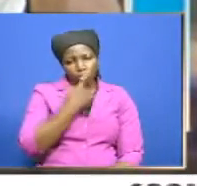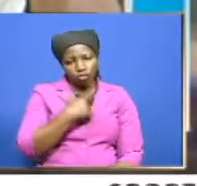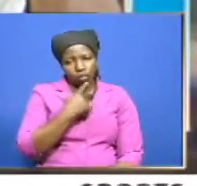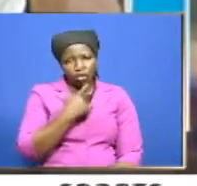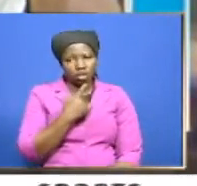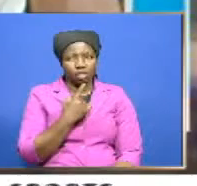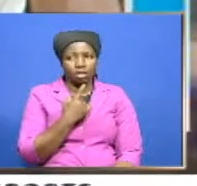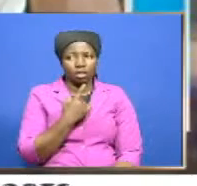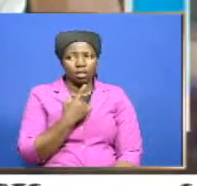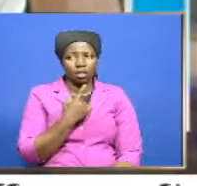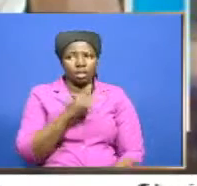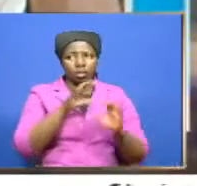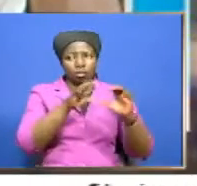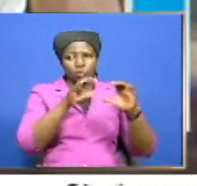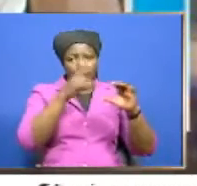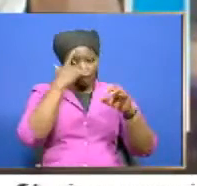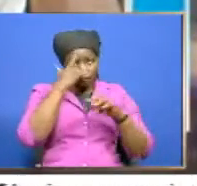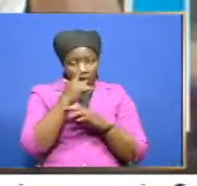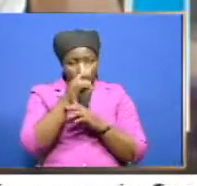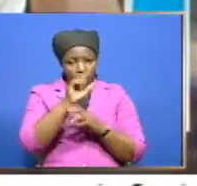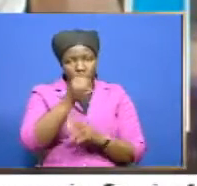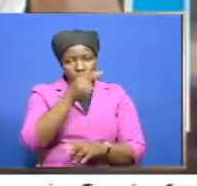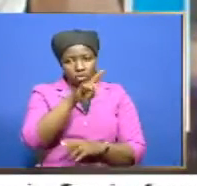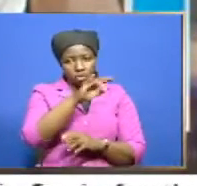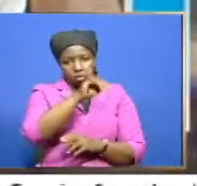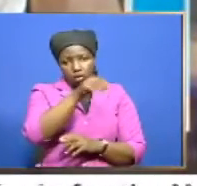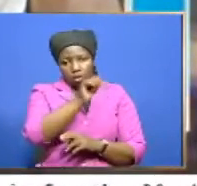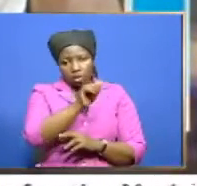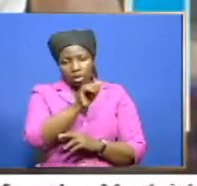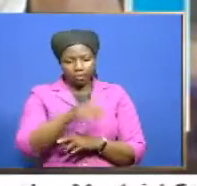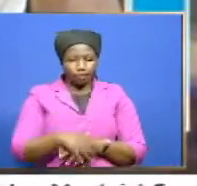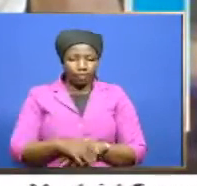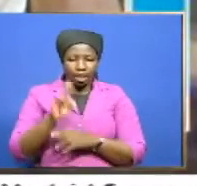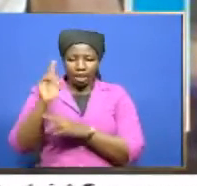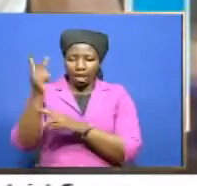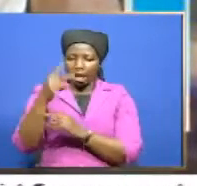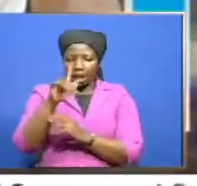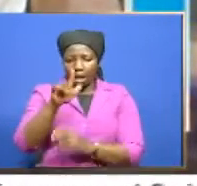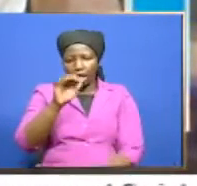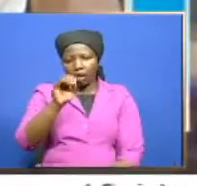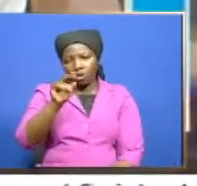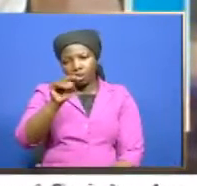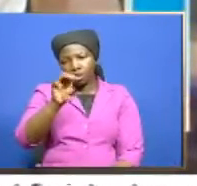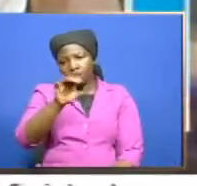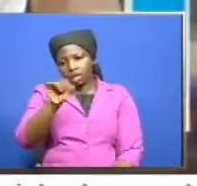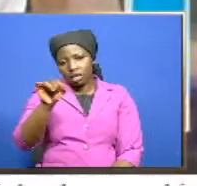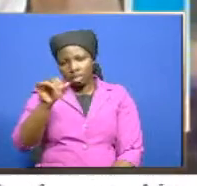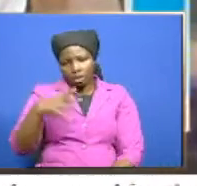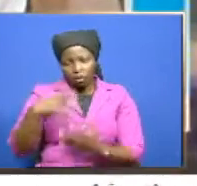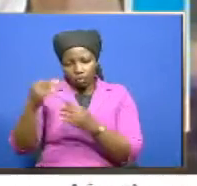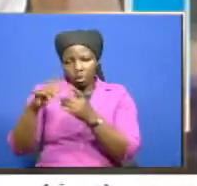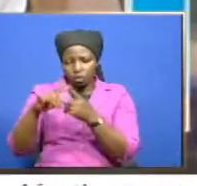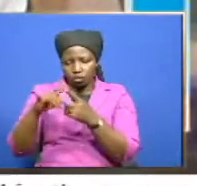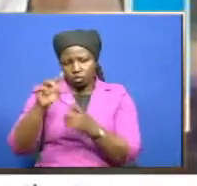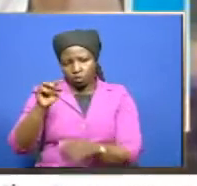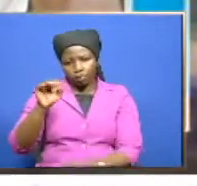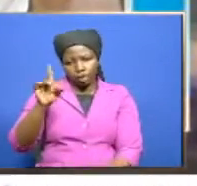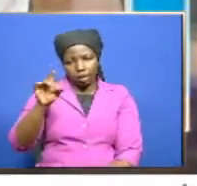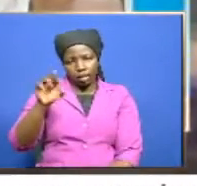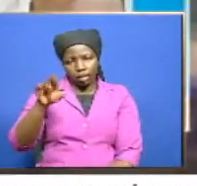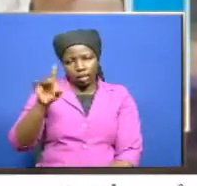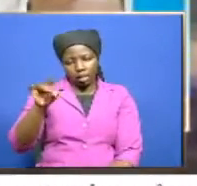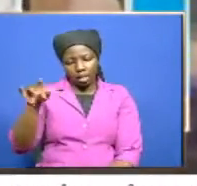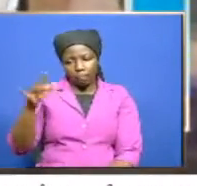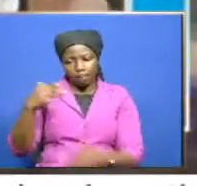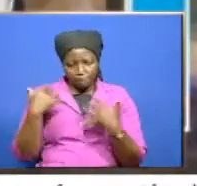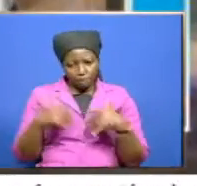Shujaa. Kenya Lioness were also in Madrid, and on the weekend of the 20th and 21st, it was a weekend to forget. They played